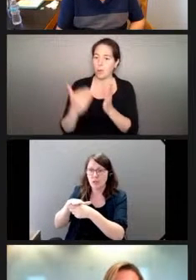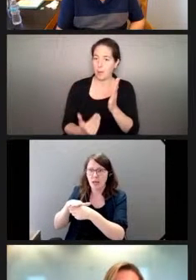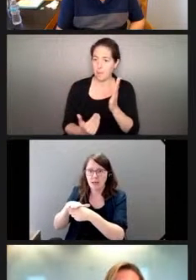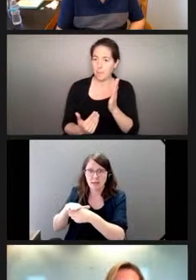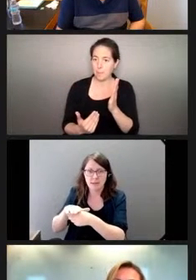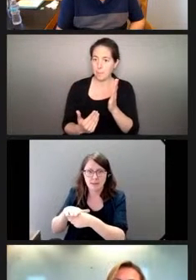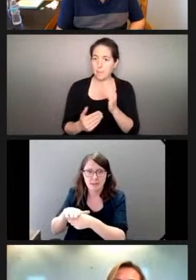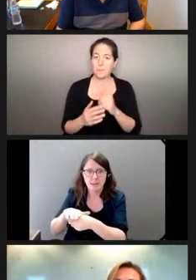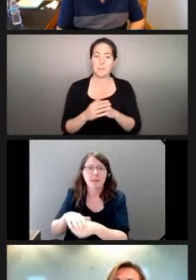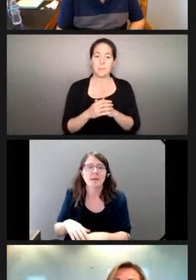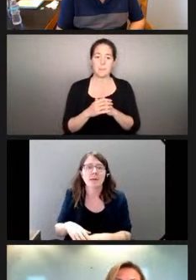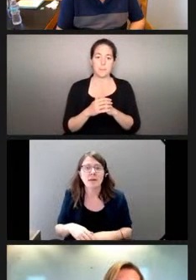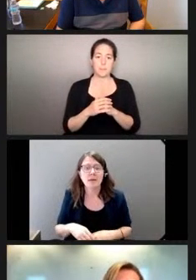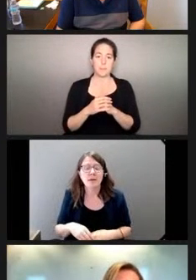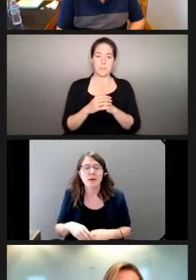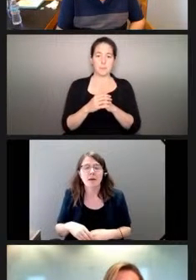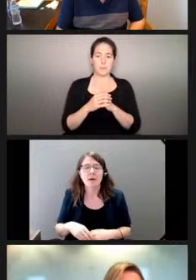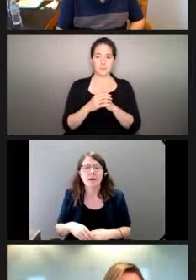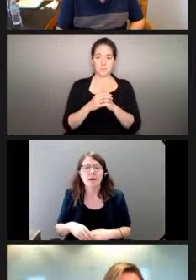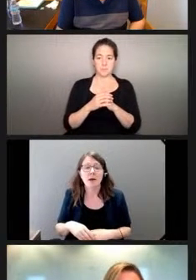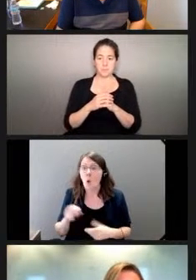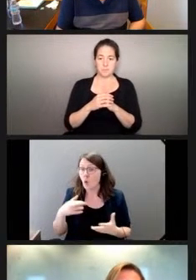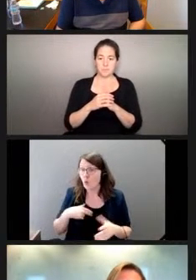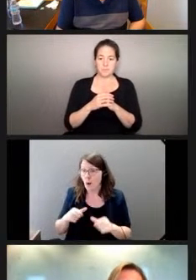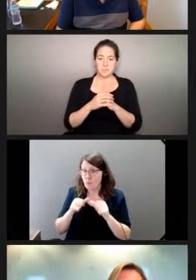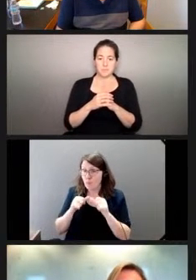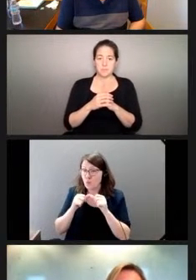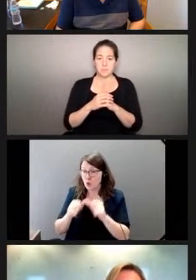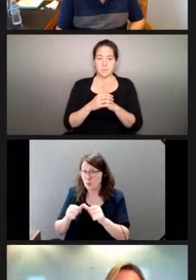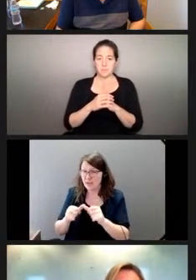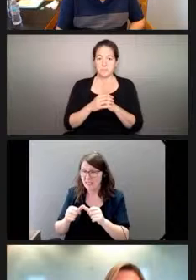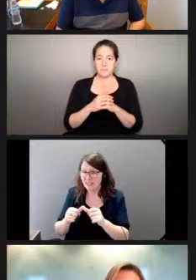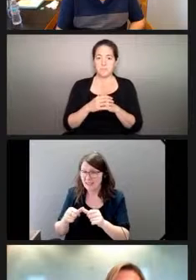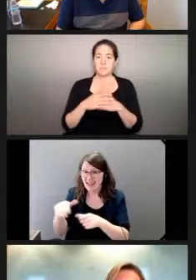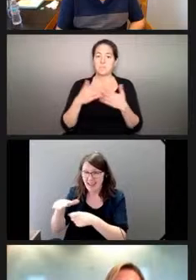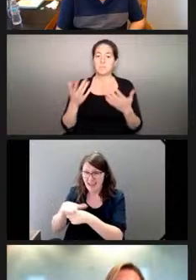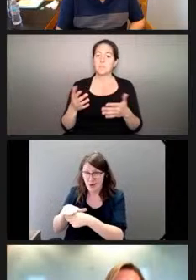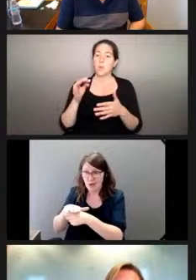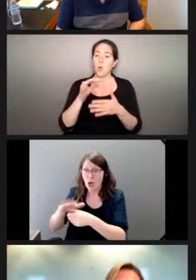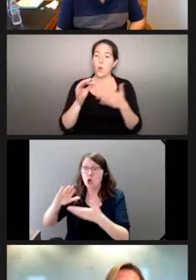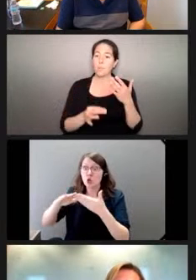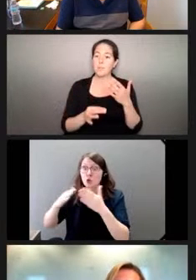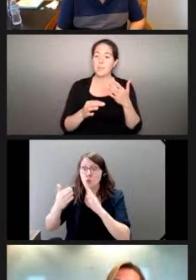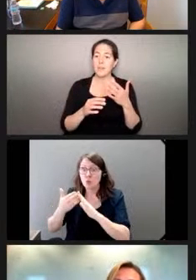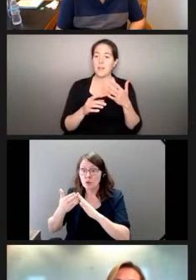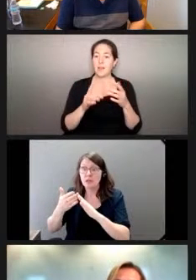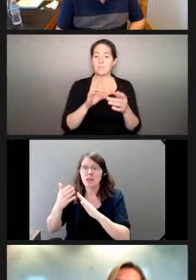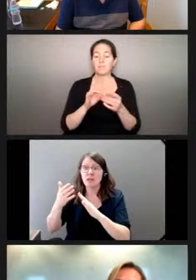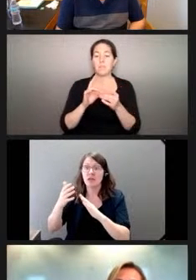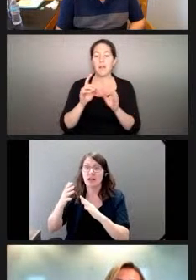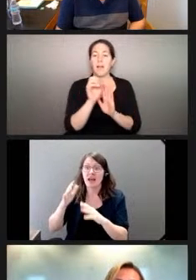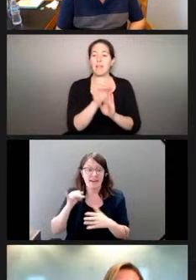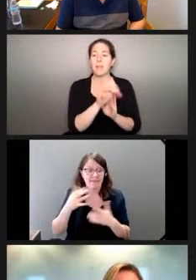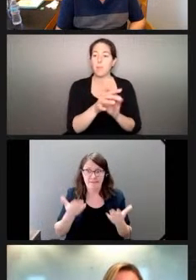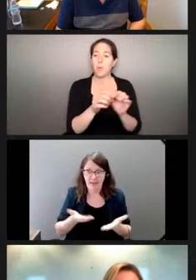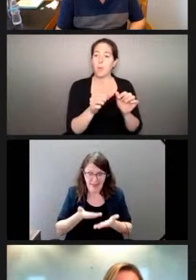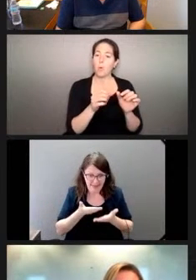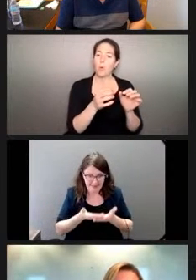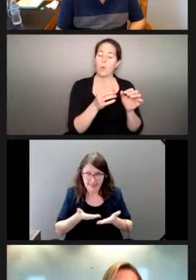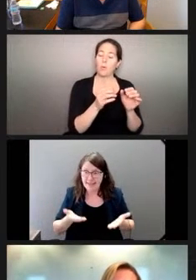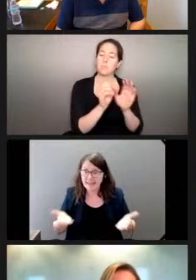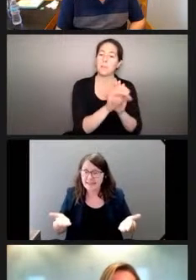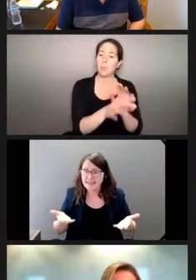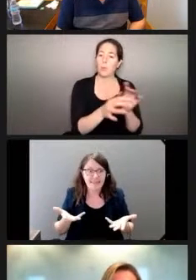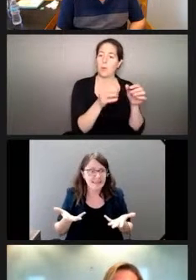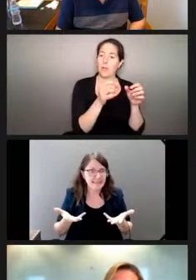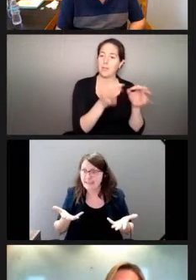more temporary or permanent drop-off depots located within communities for materials that cannot be diverted through our